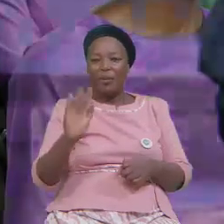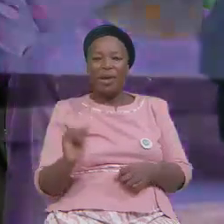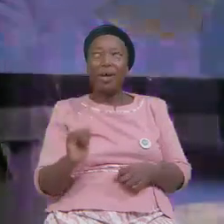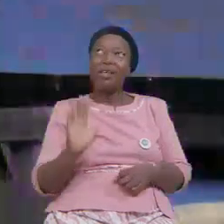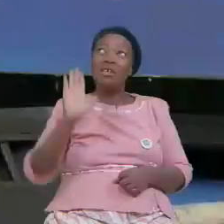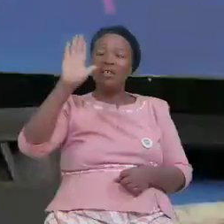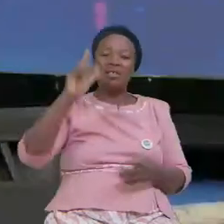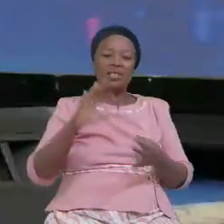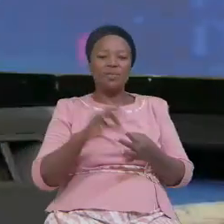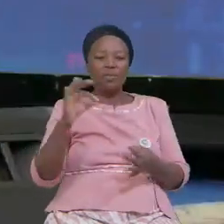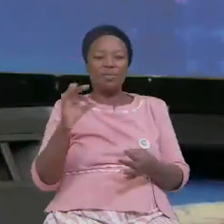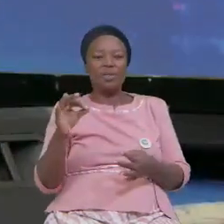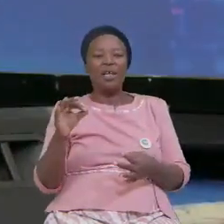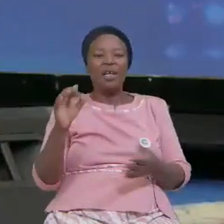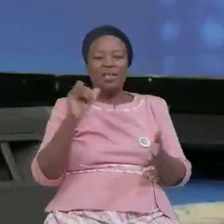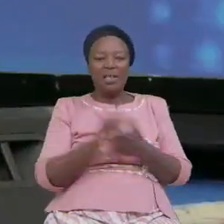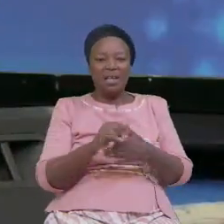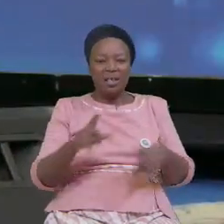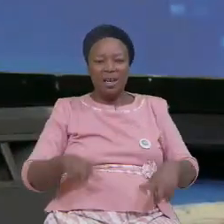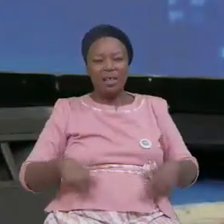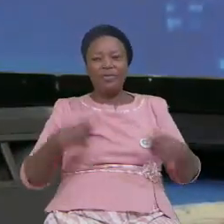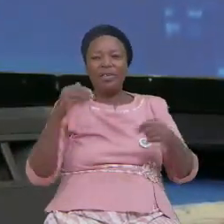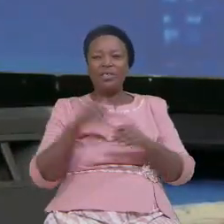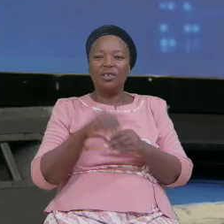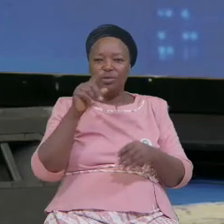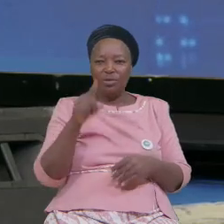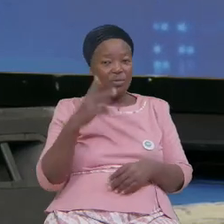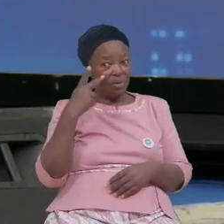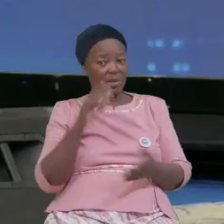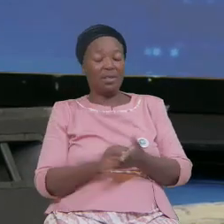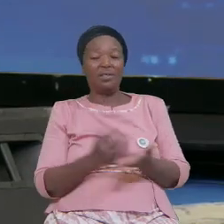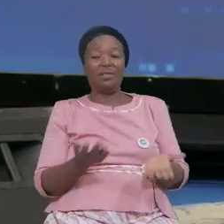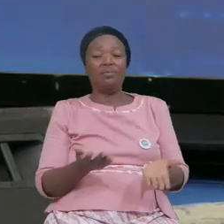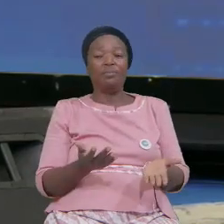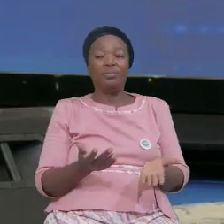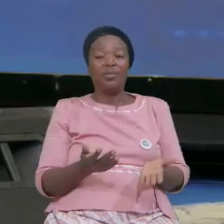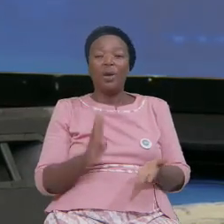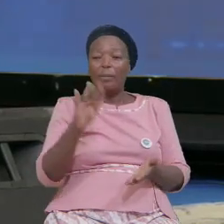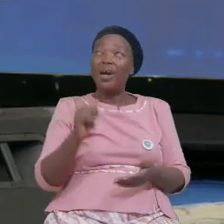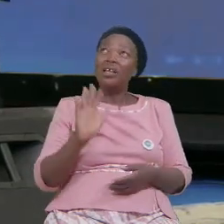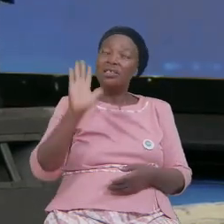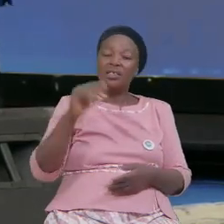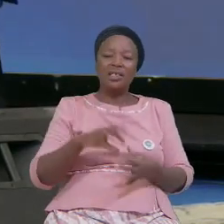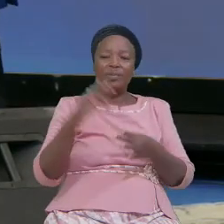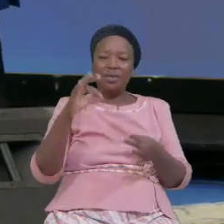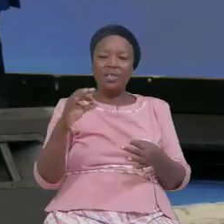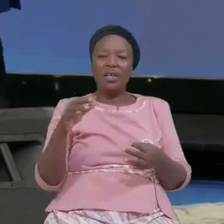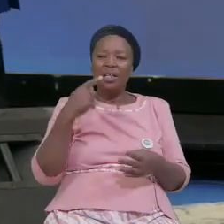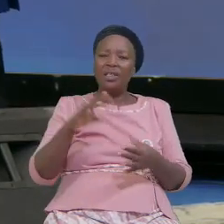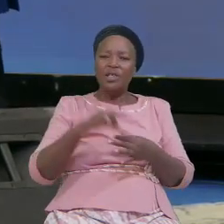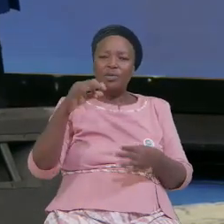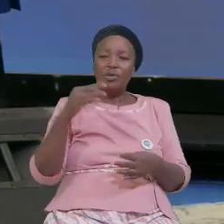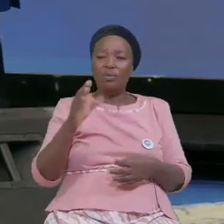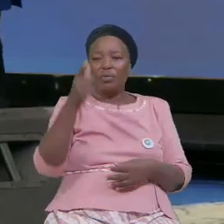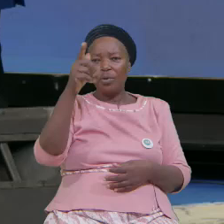spirit that dwelleth in you. You see that? By his spirit, the spirit of